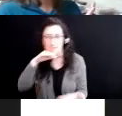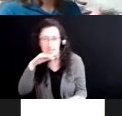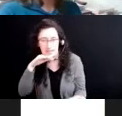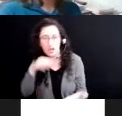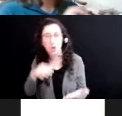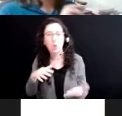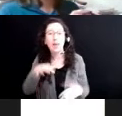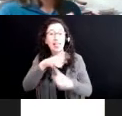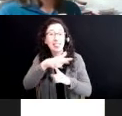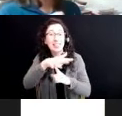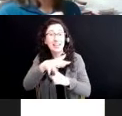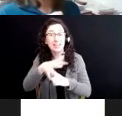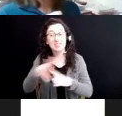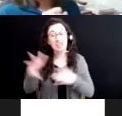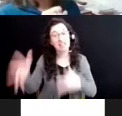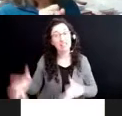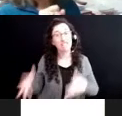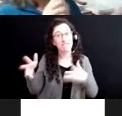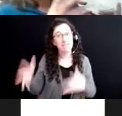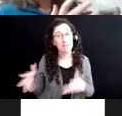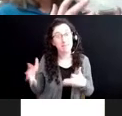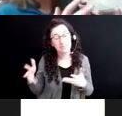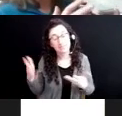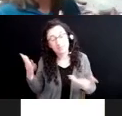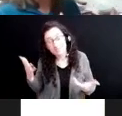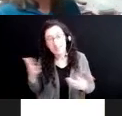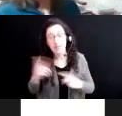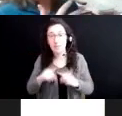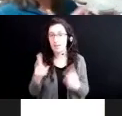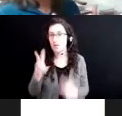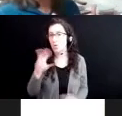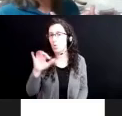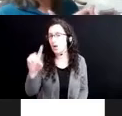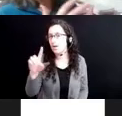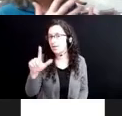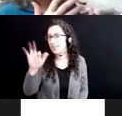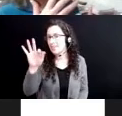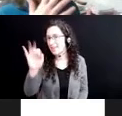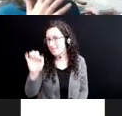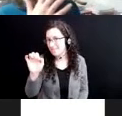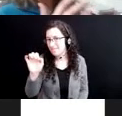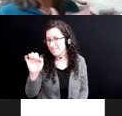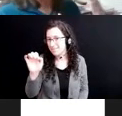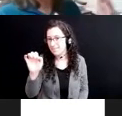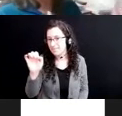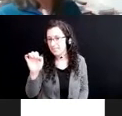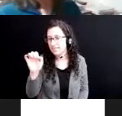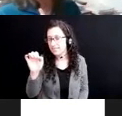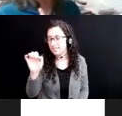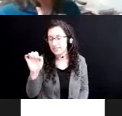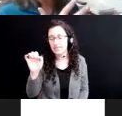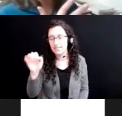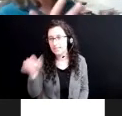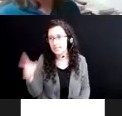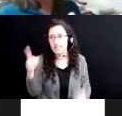leads. So because wildlife, again, it gets down to that diversity, the